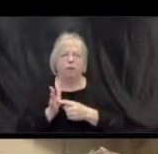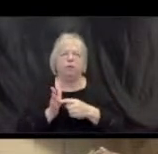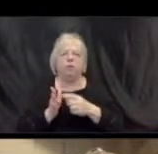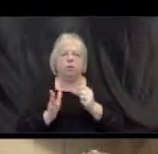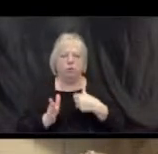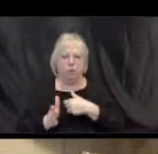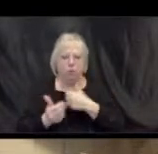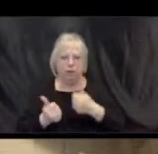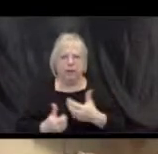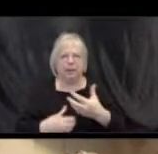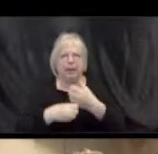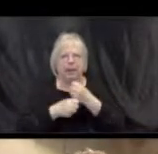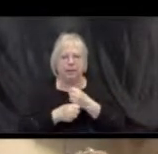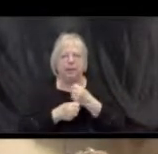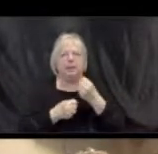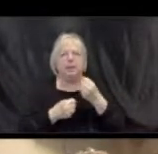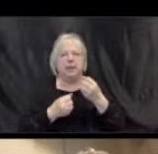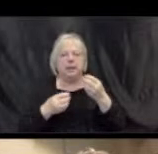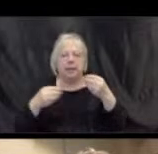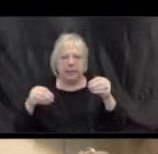license.